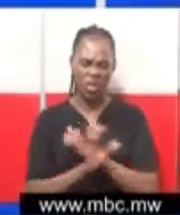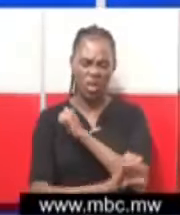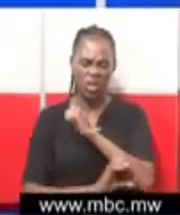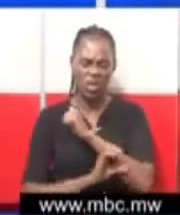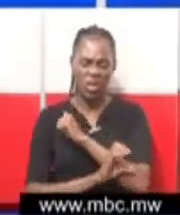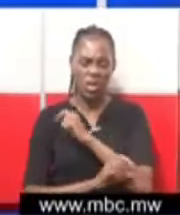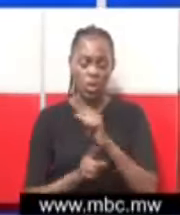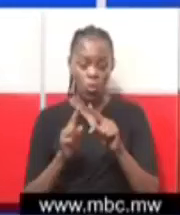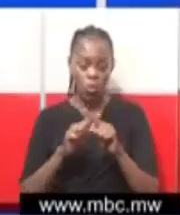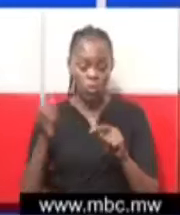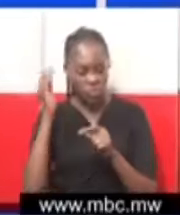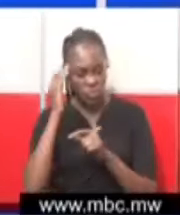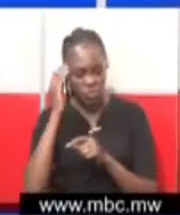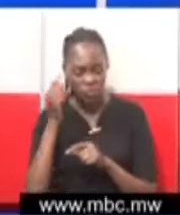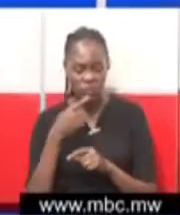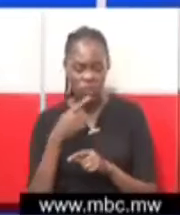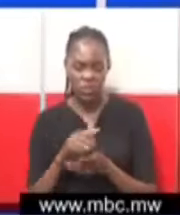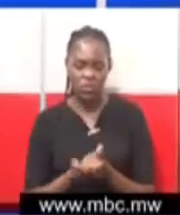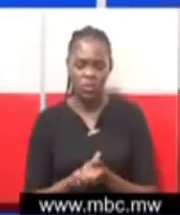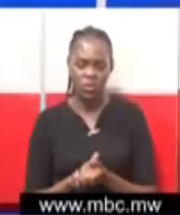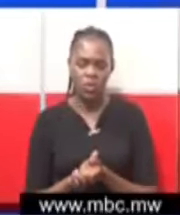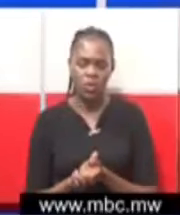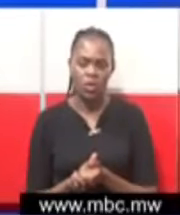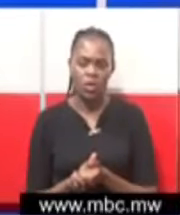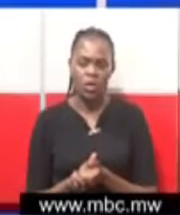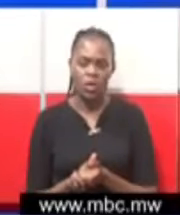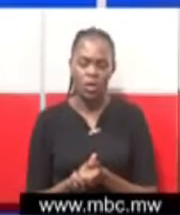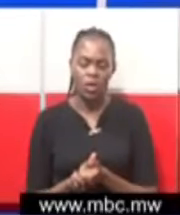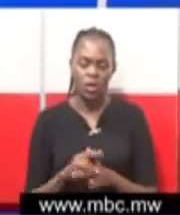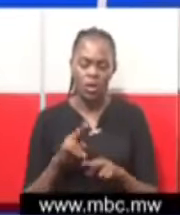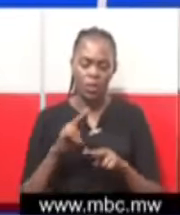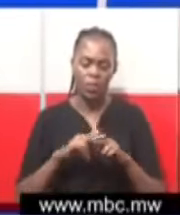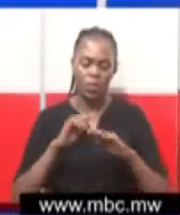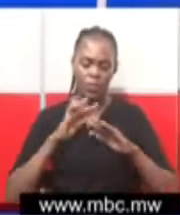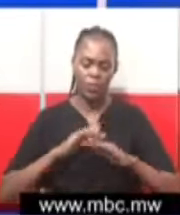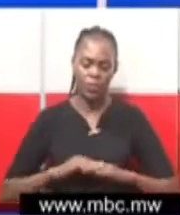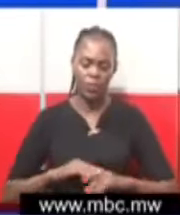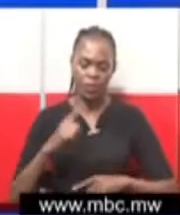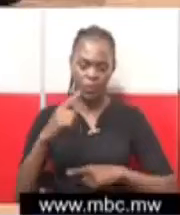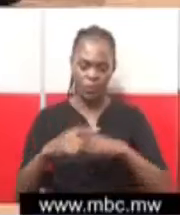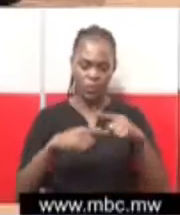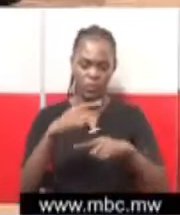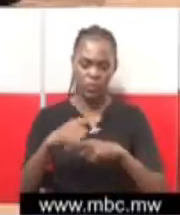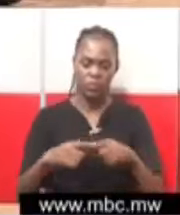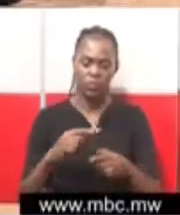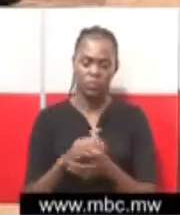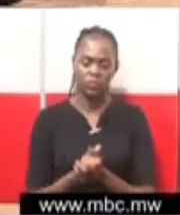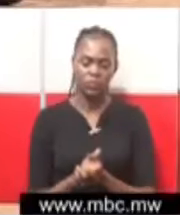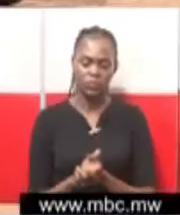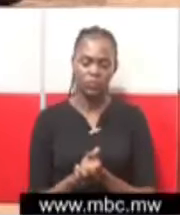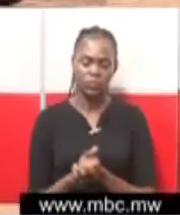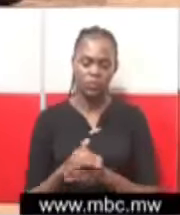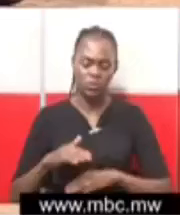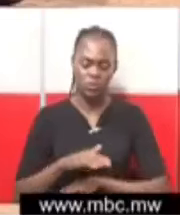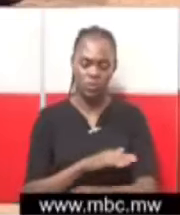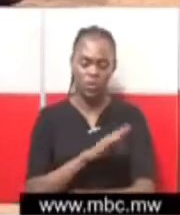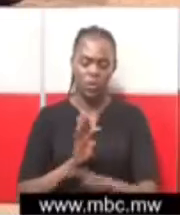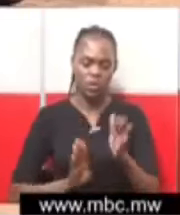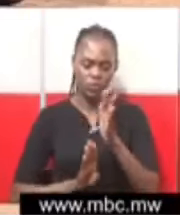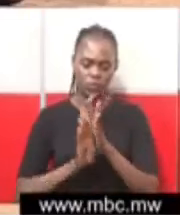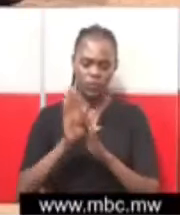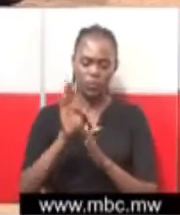but you also realize that if there is peace, that needs to be sustained, nurtured, and kept so that development goes